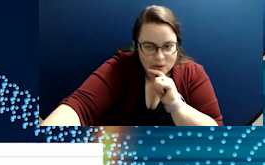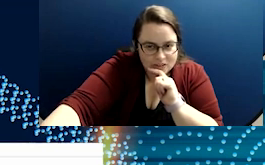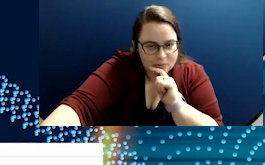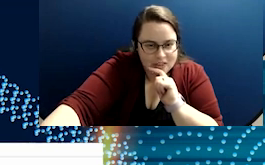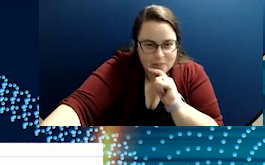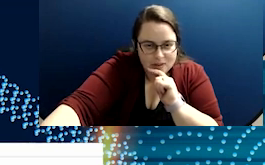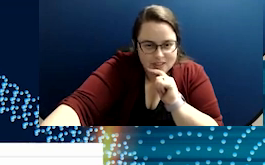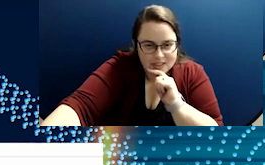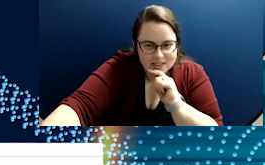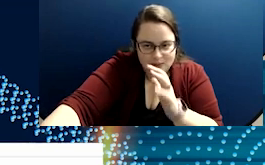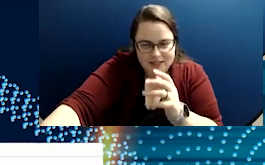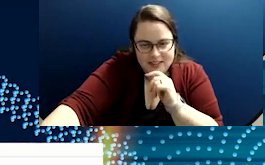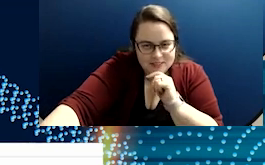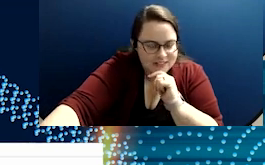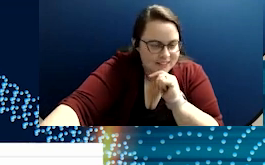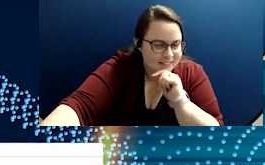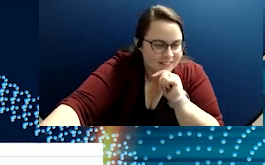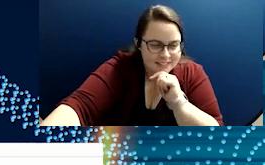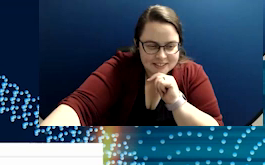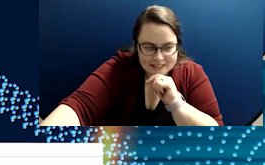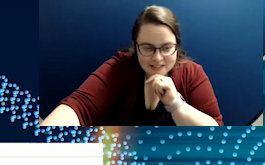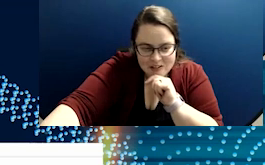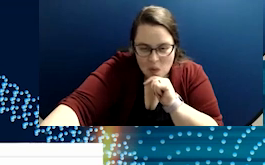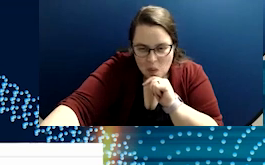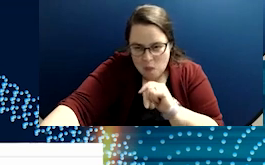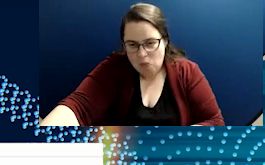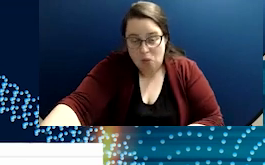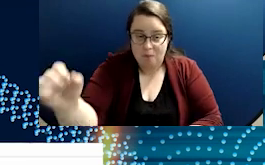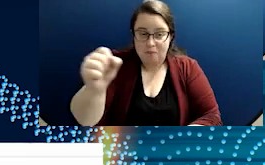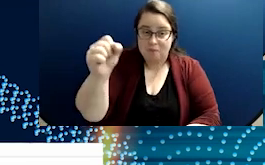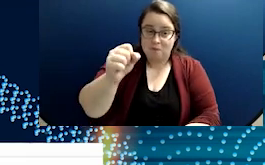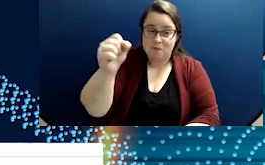that was something that a person did, is what Steve is saying. All